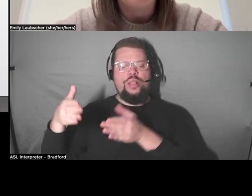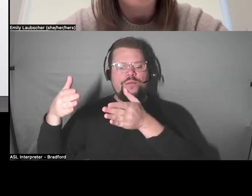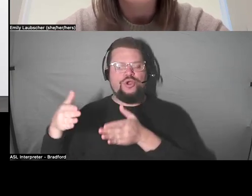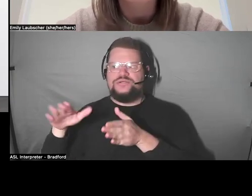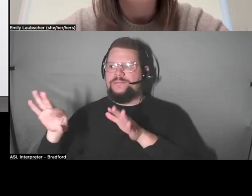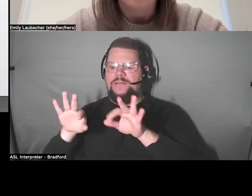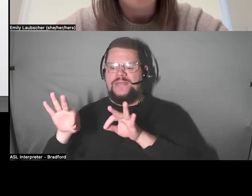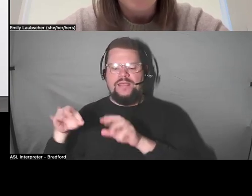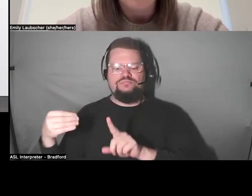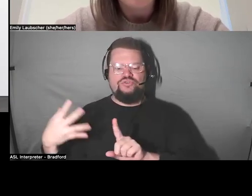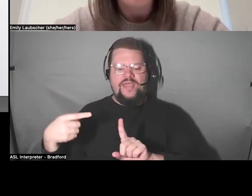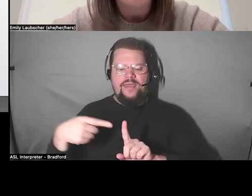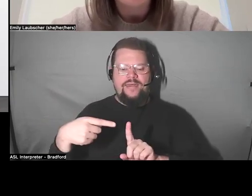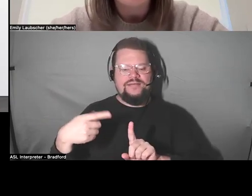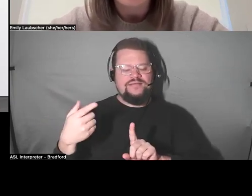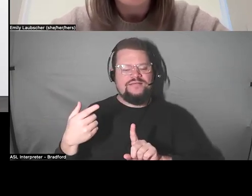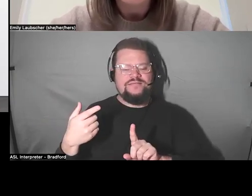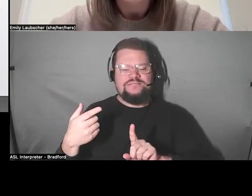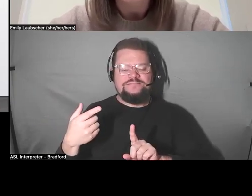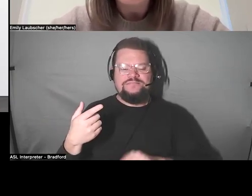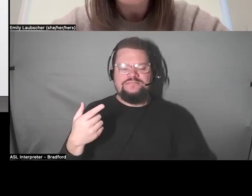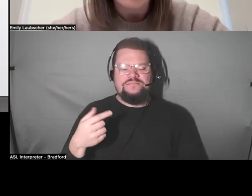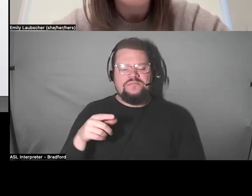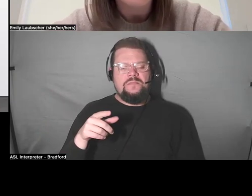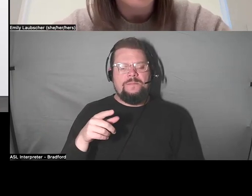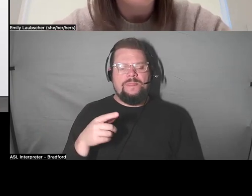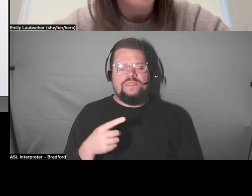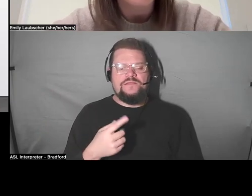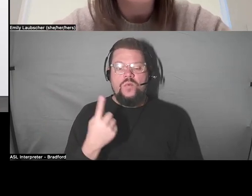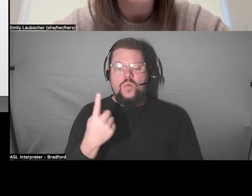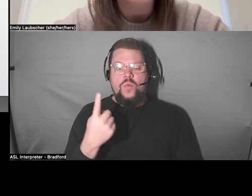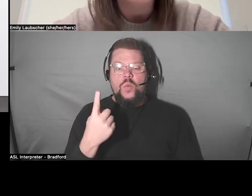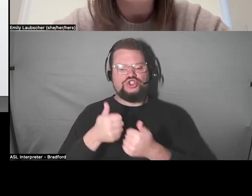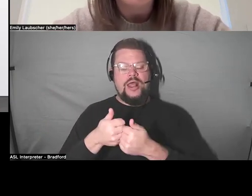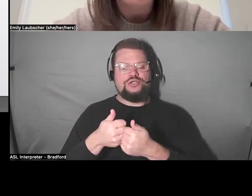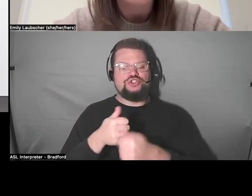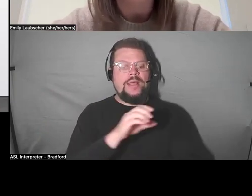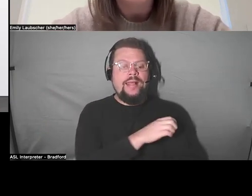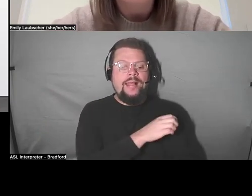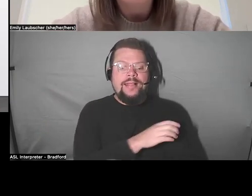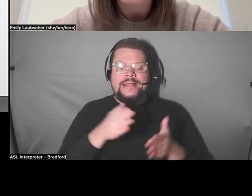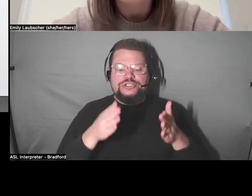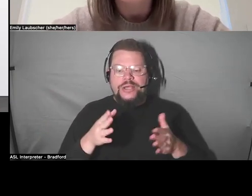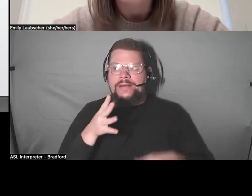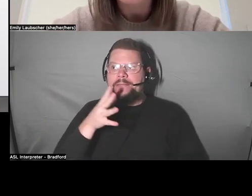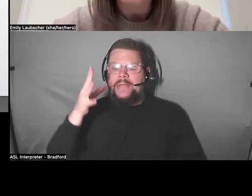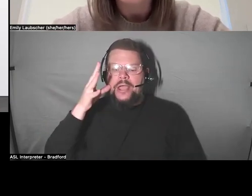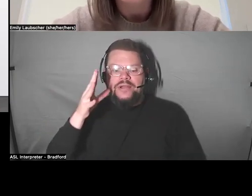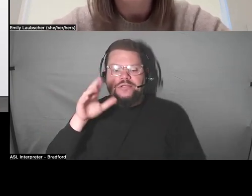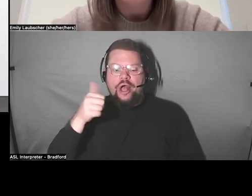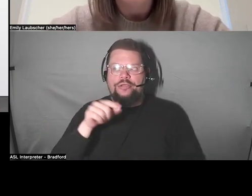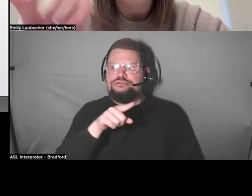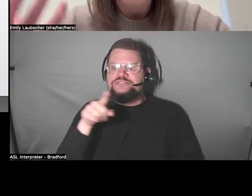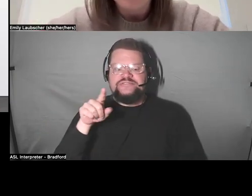and provided for them. So one challenge that clinicians and parents and other stakeholders face